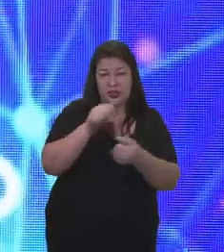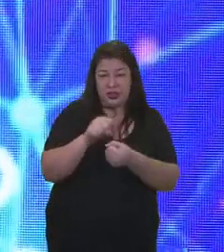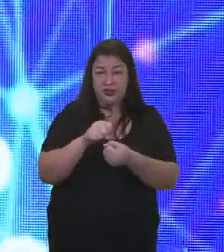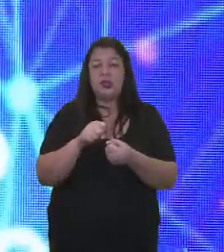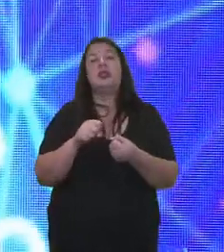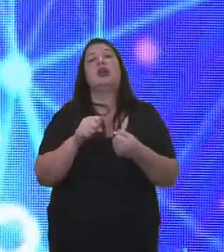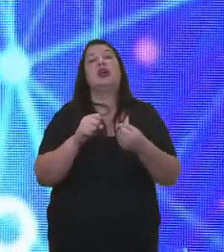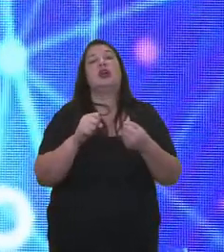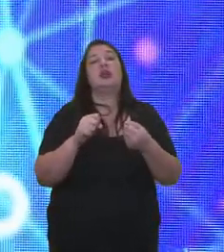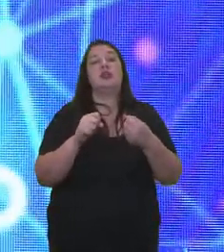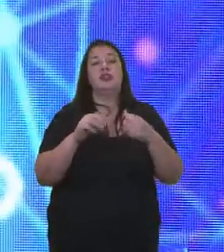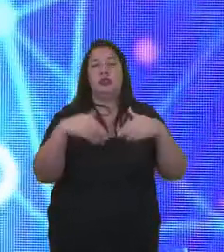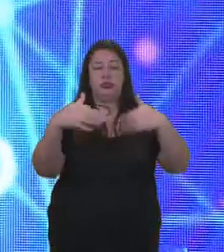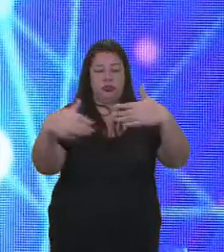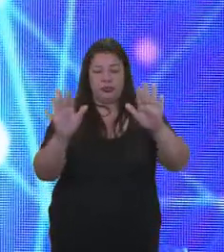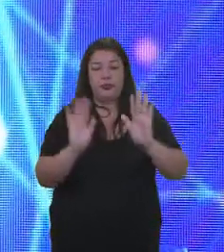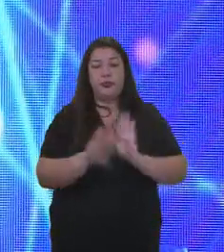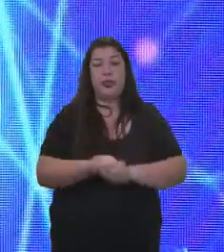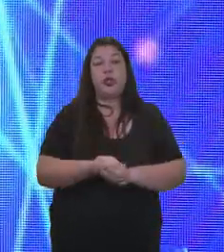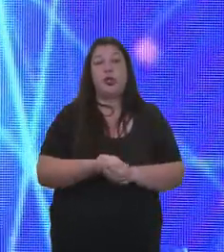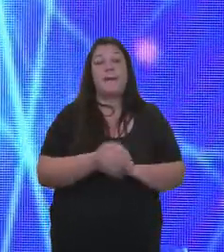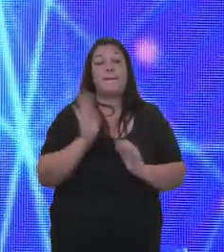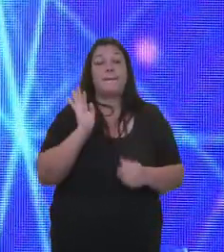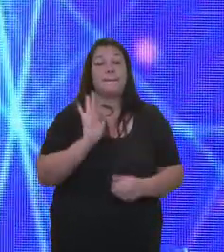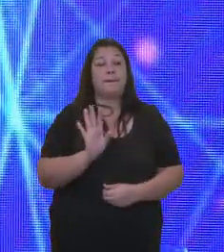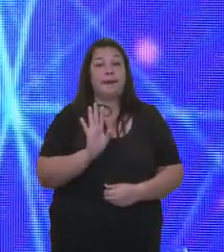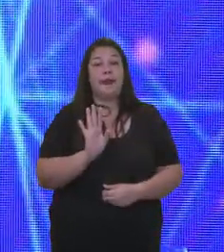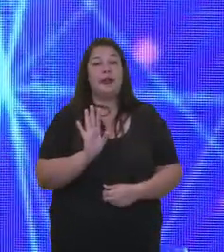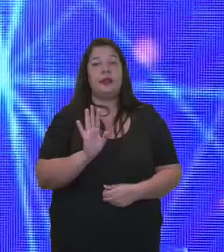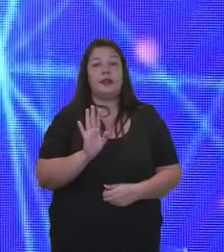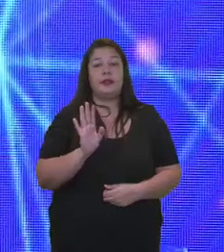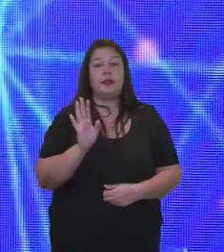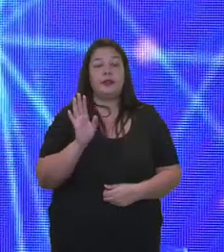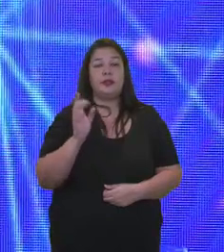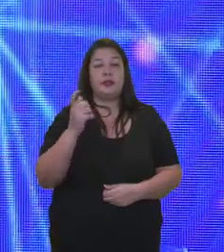sustainability and the big umbrella and so on. But